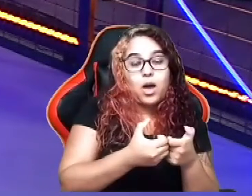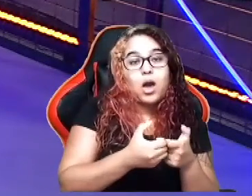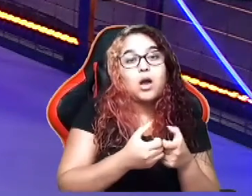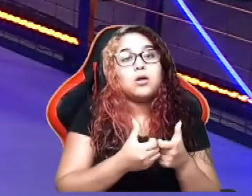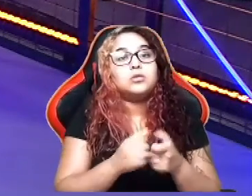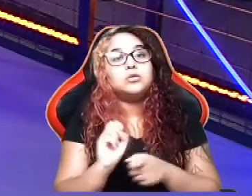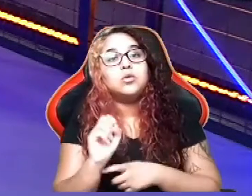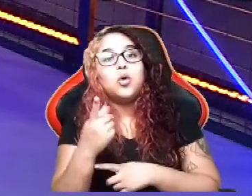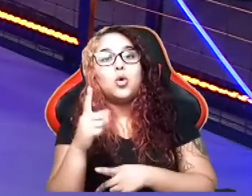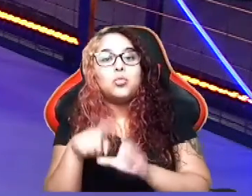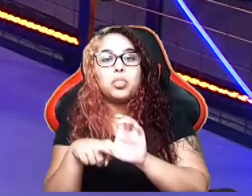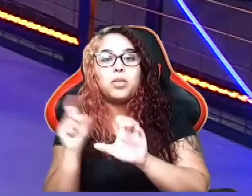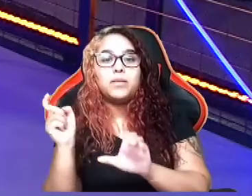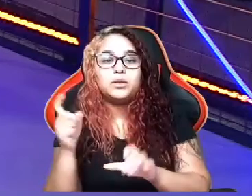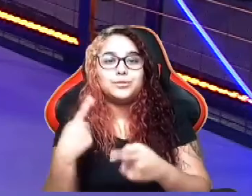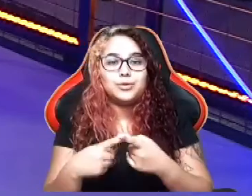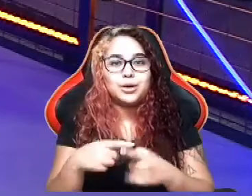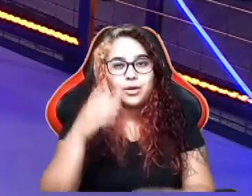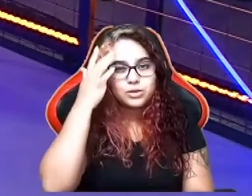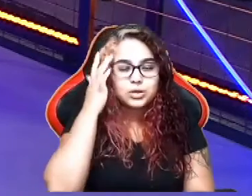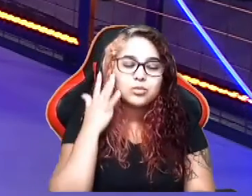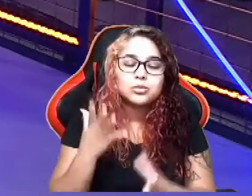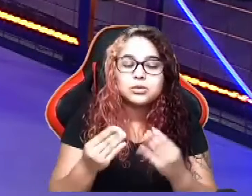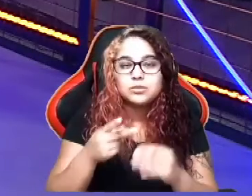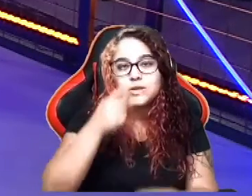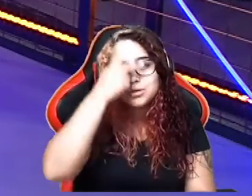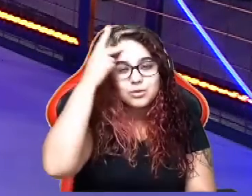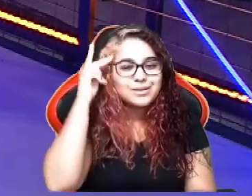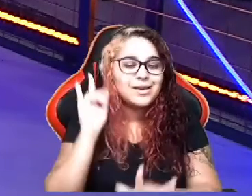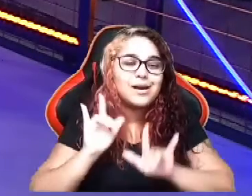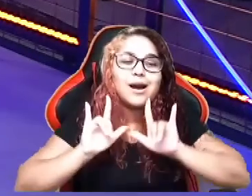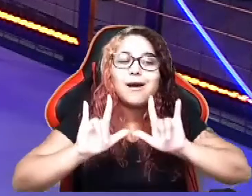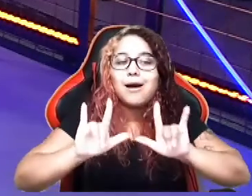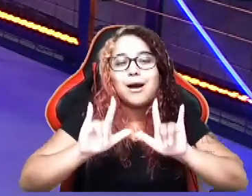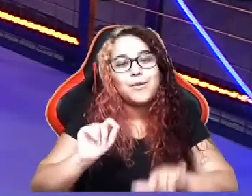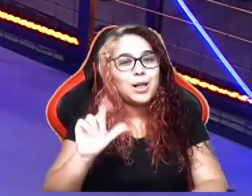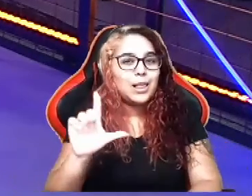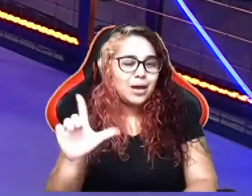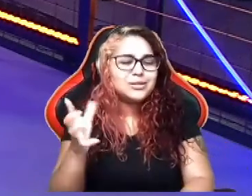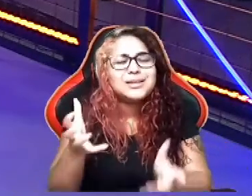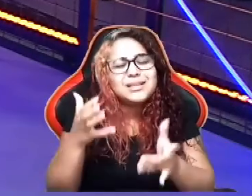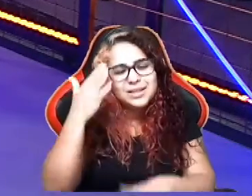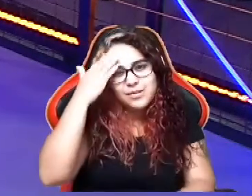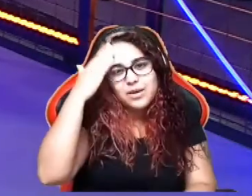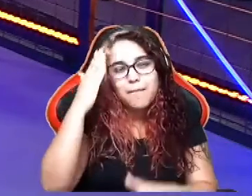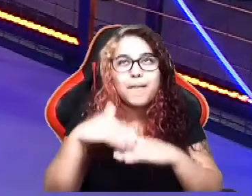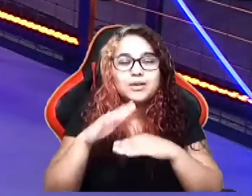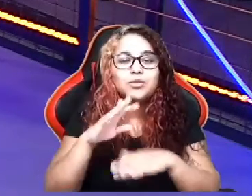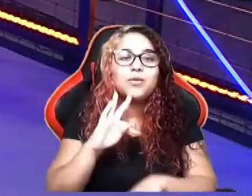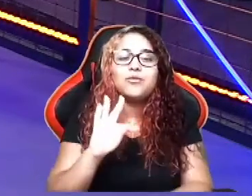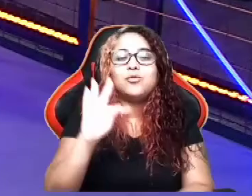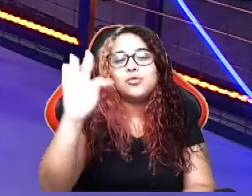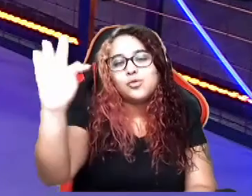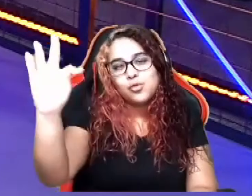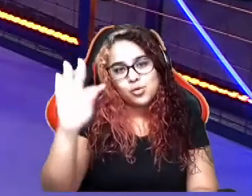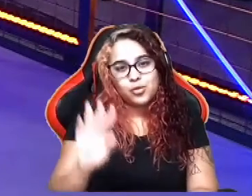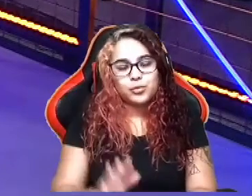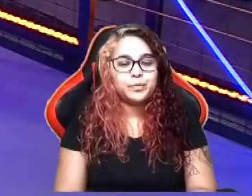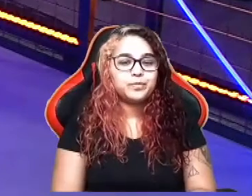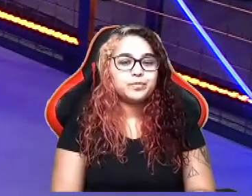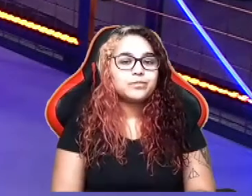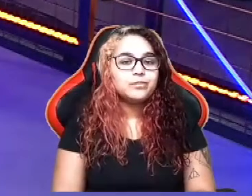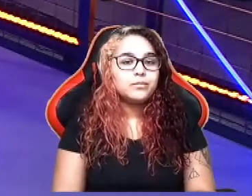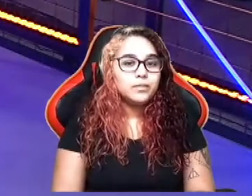for mobile or indie games? I imagine that a lot of people who are watching this and who love Loud will want to know about the